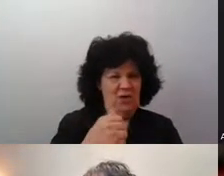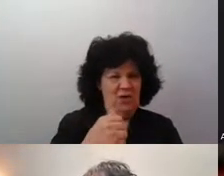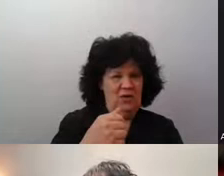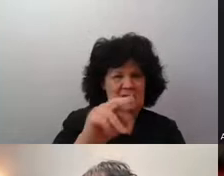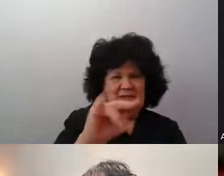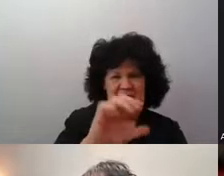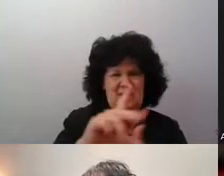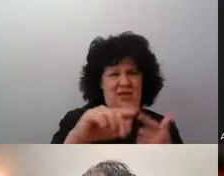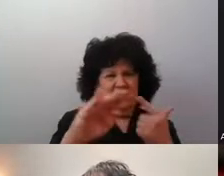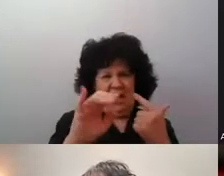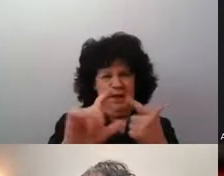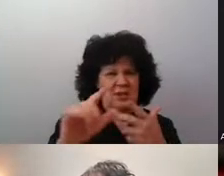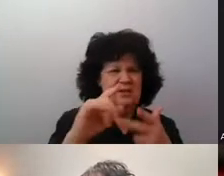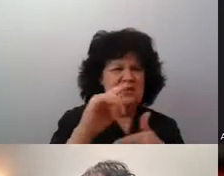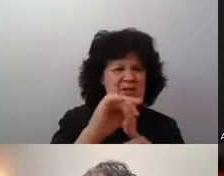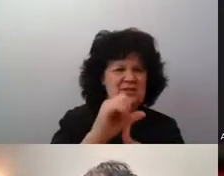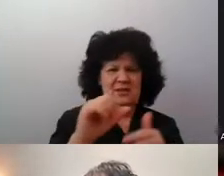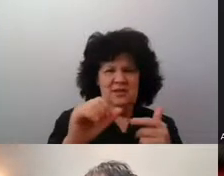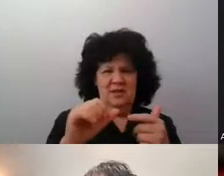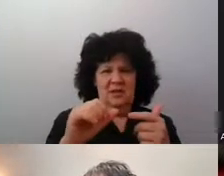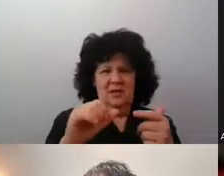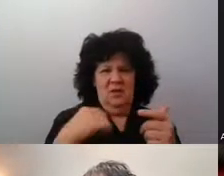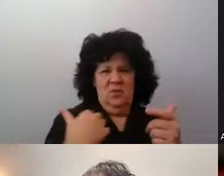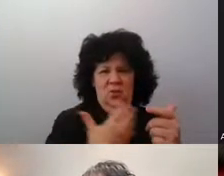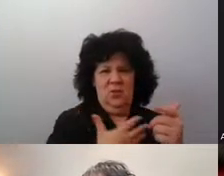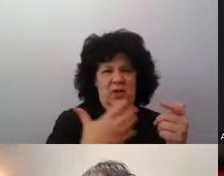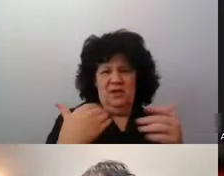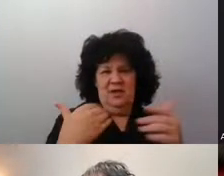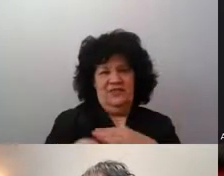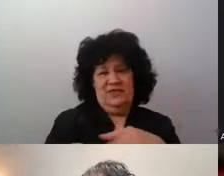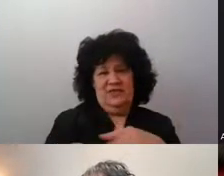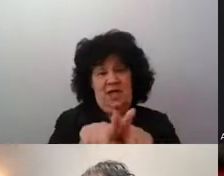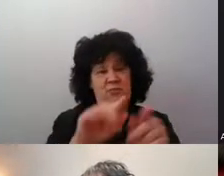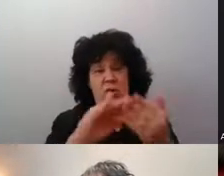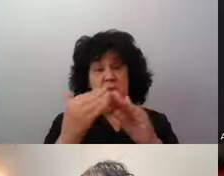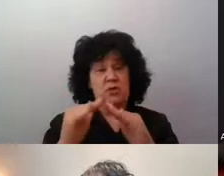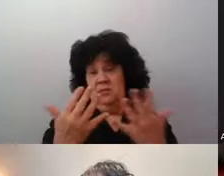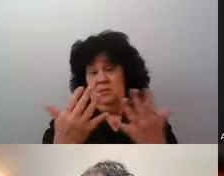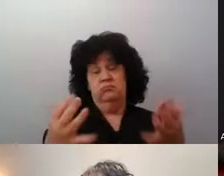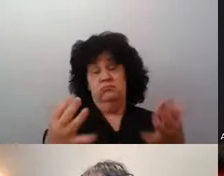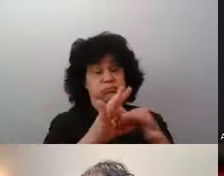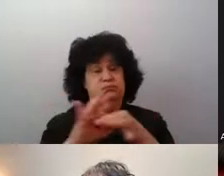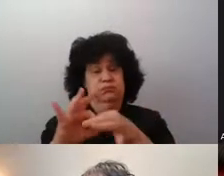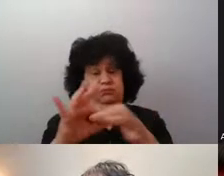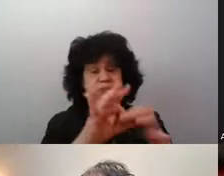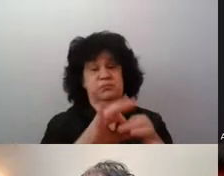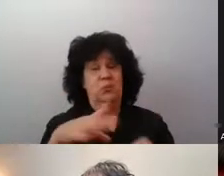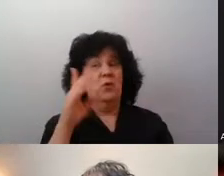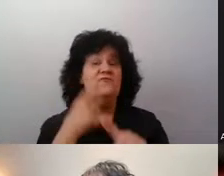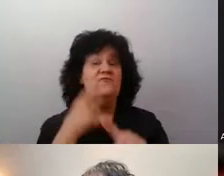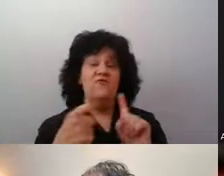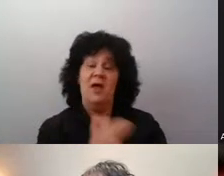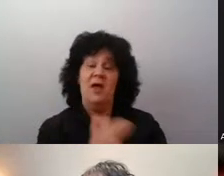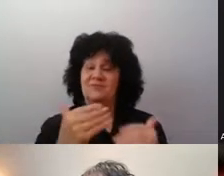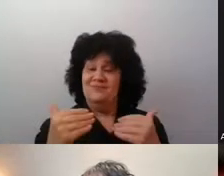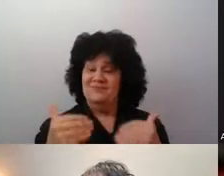for your wisdom and sharing so freely with us. We're in the same community, so you know you're going to be hearing from us going